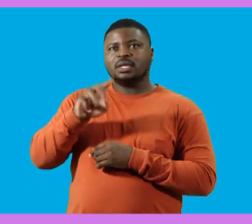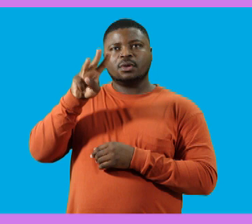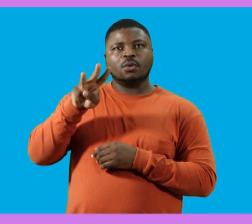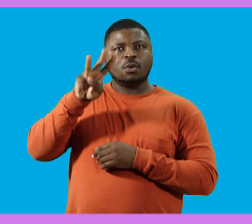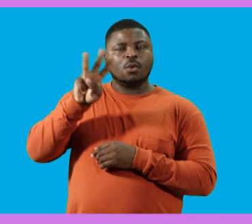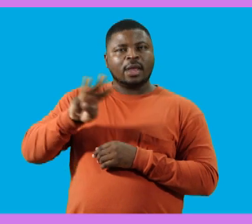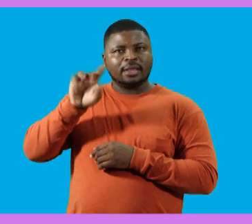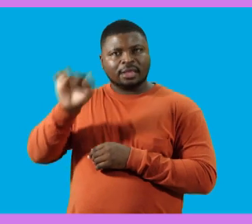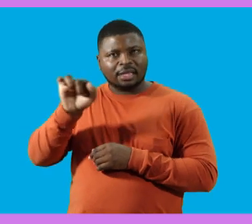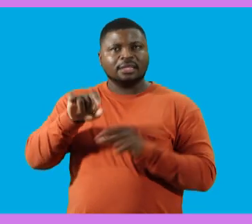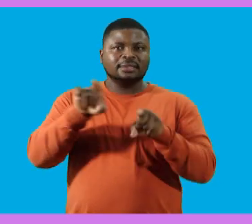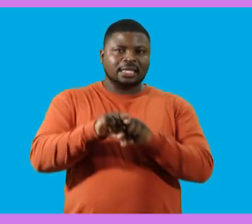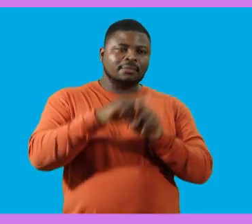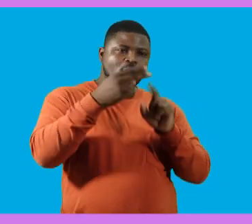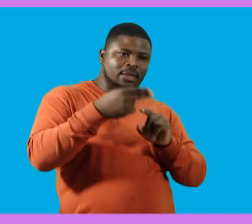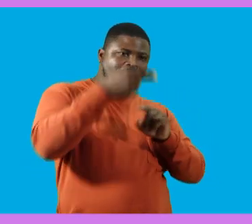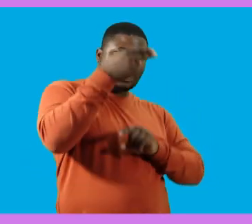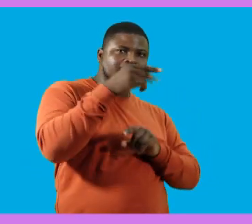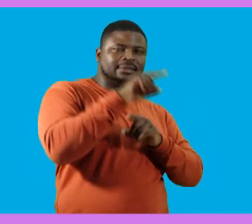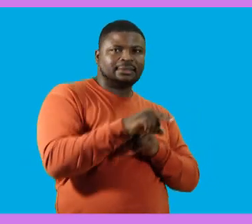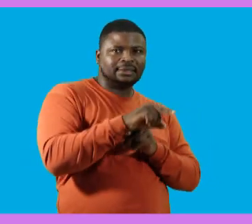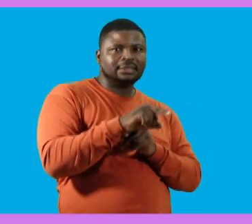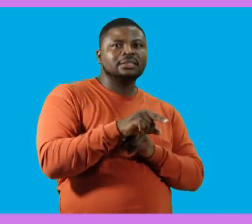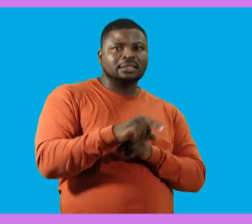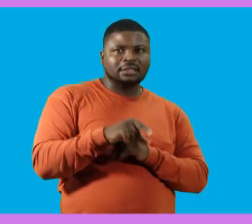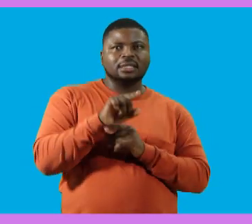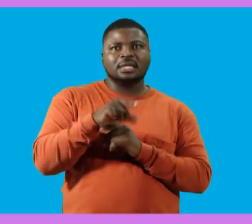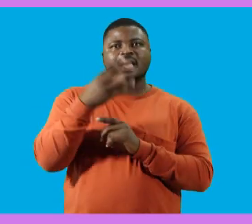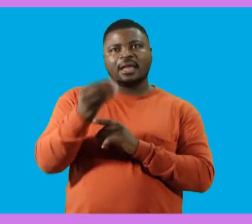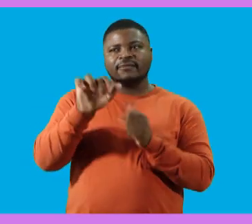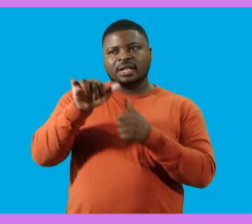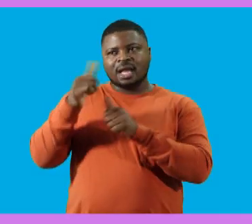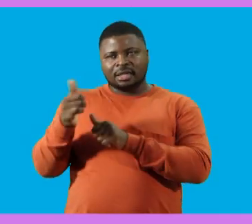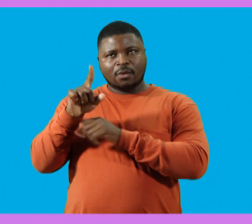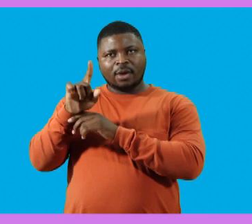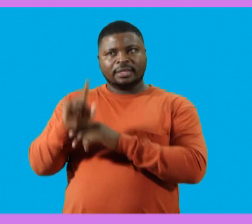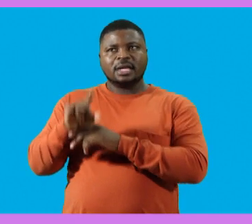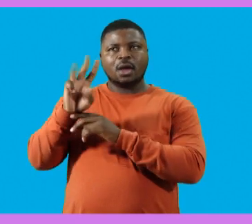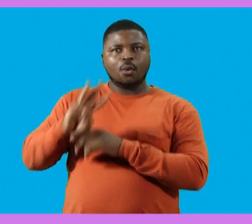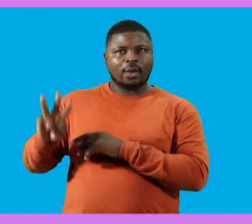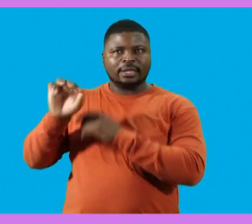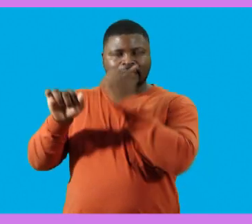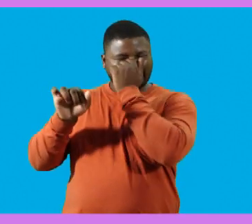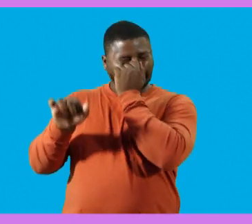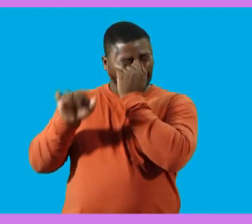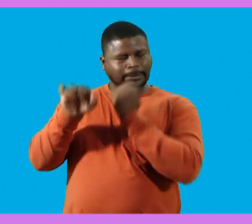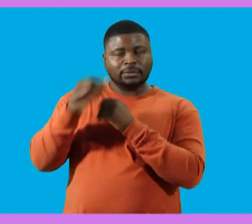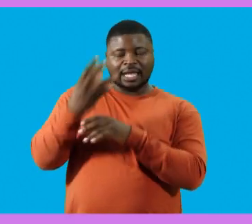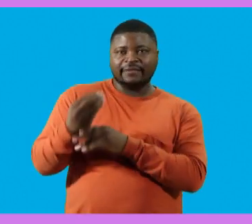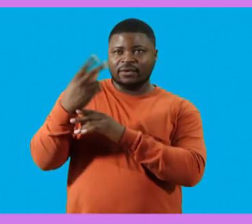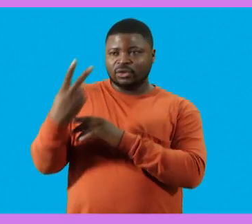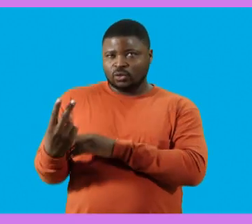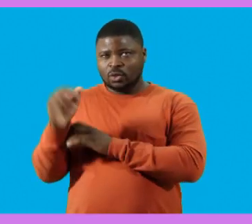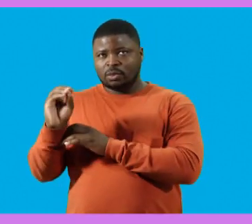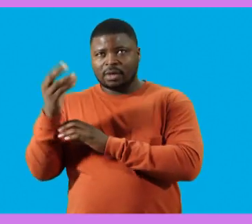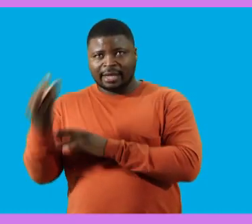width and the height. That's the height, and there is the width, and there's 2 of